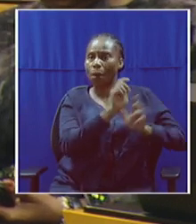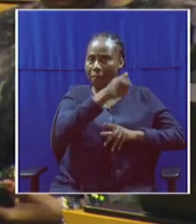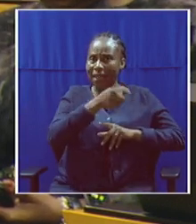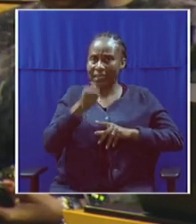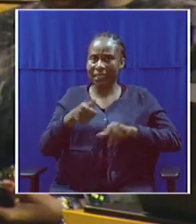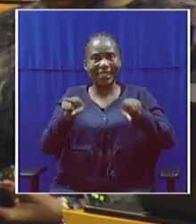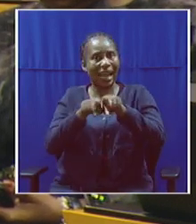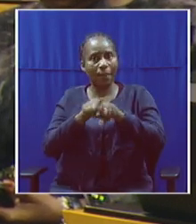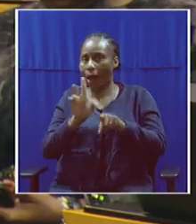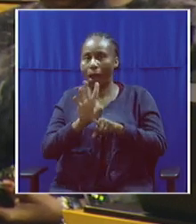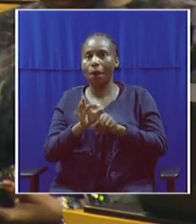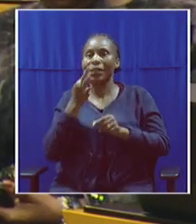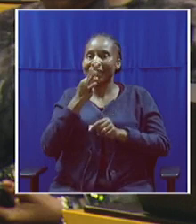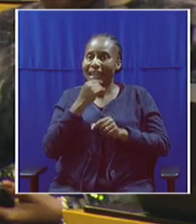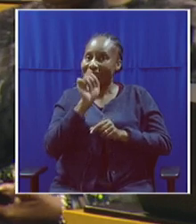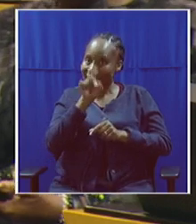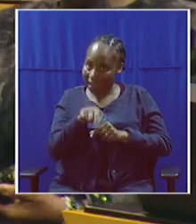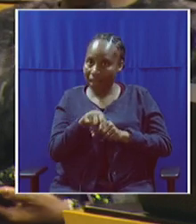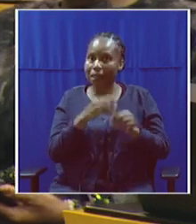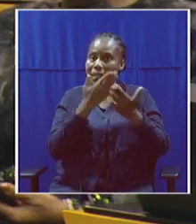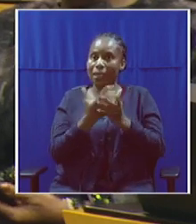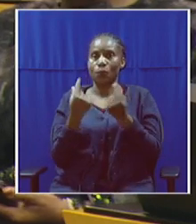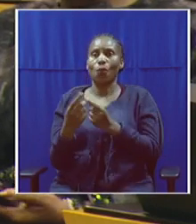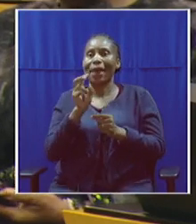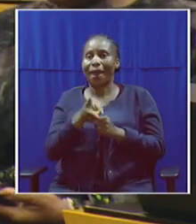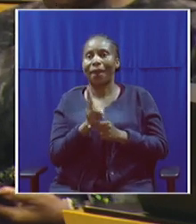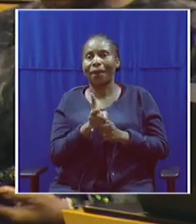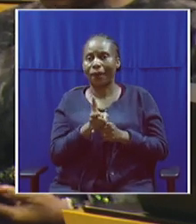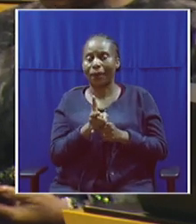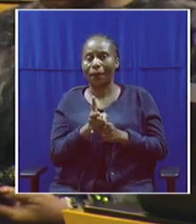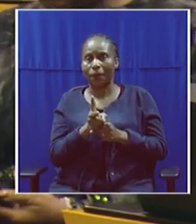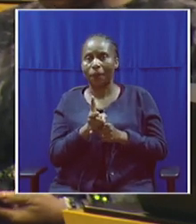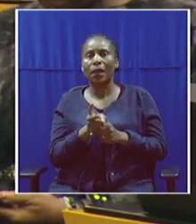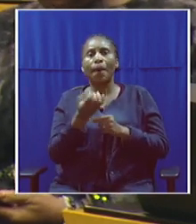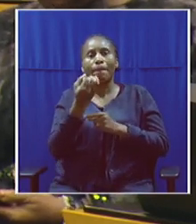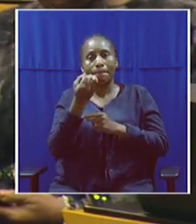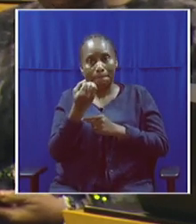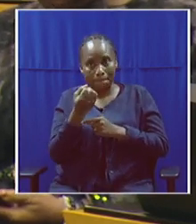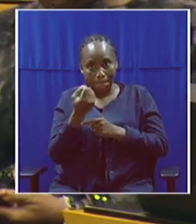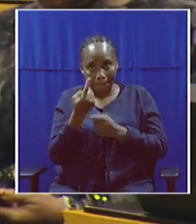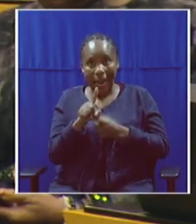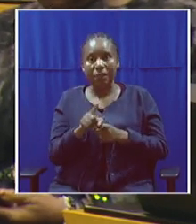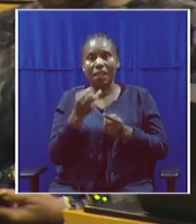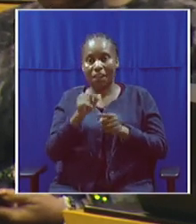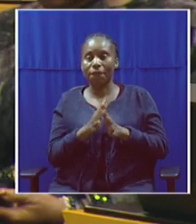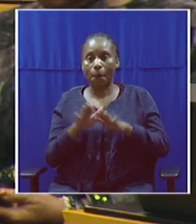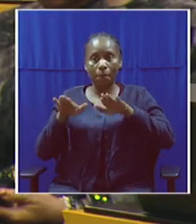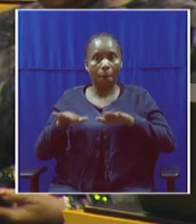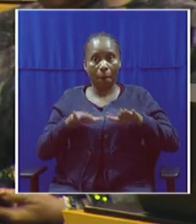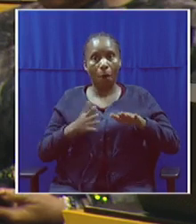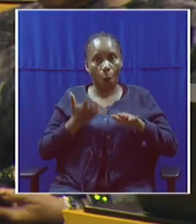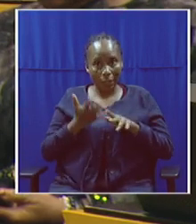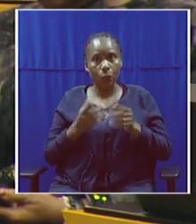we say that practice can be reintroduced but if you want stability you do that by